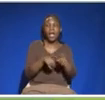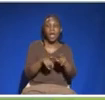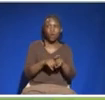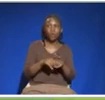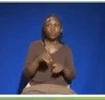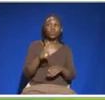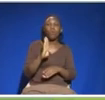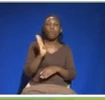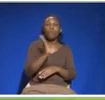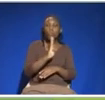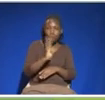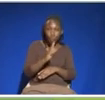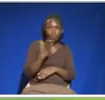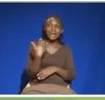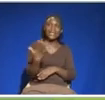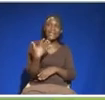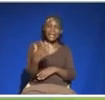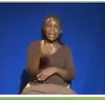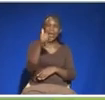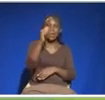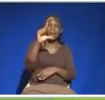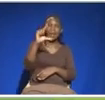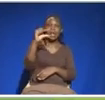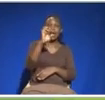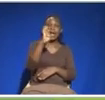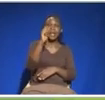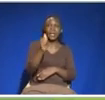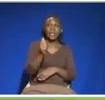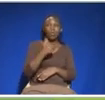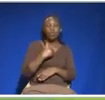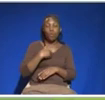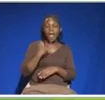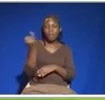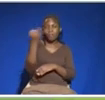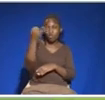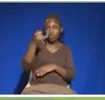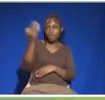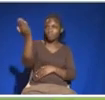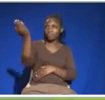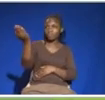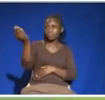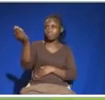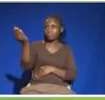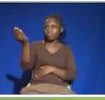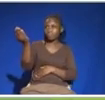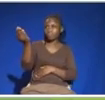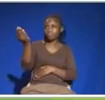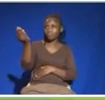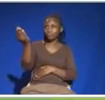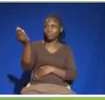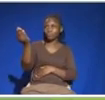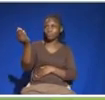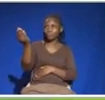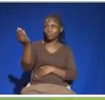green algae. So there is a diagram of the bacterium there. It's a unique